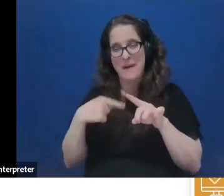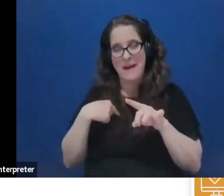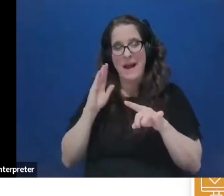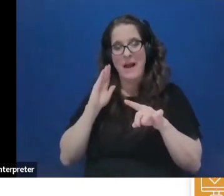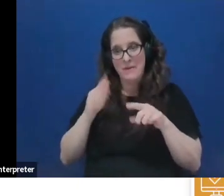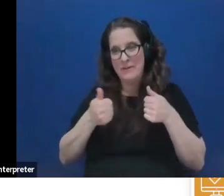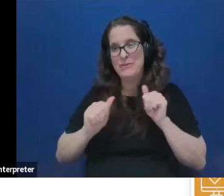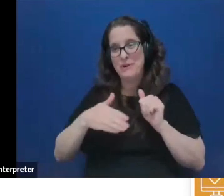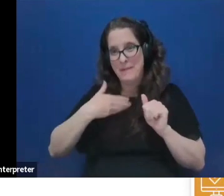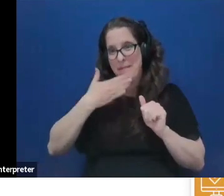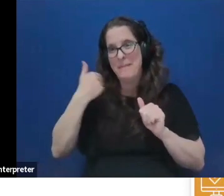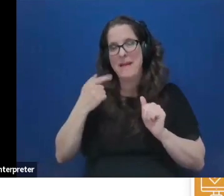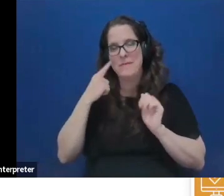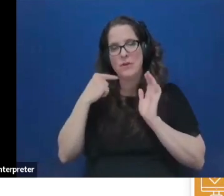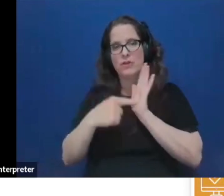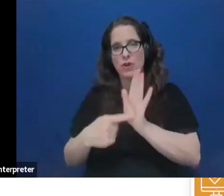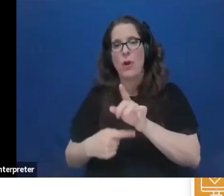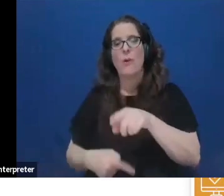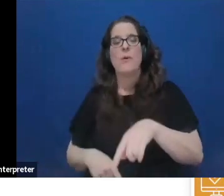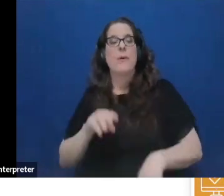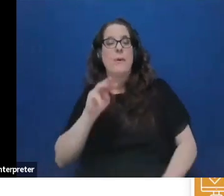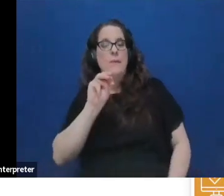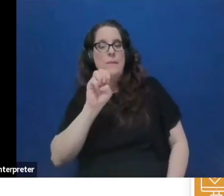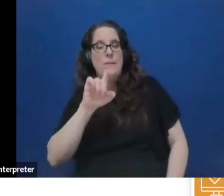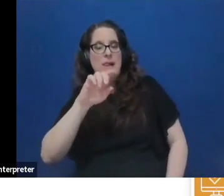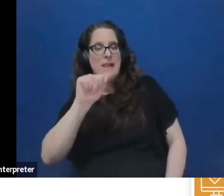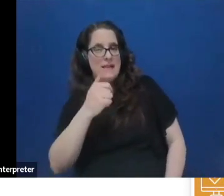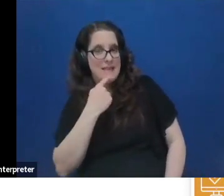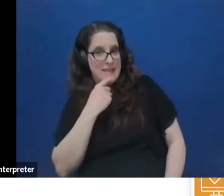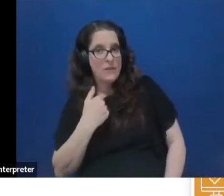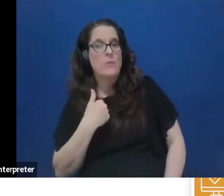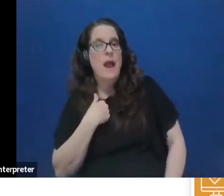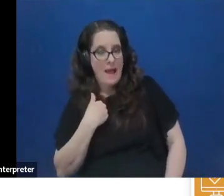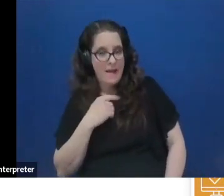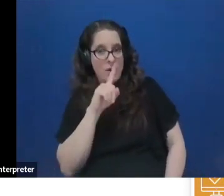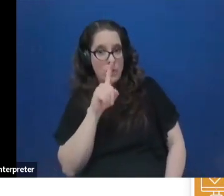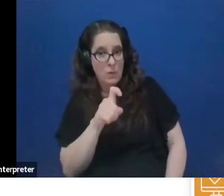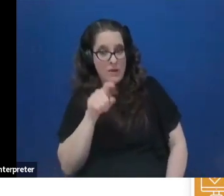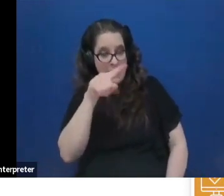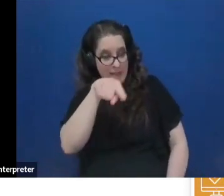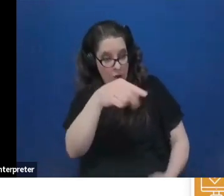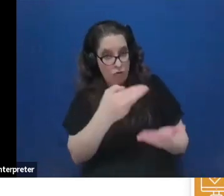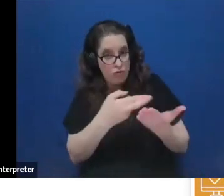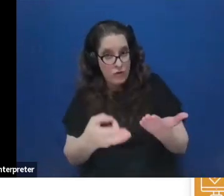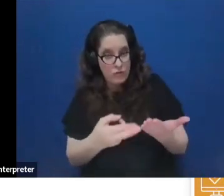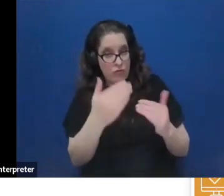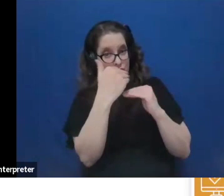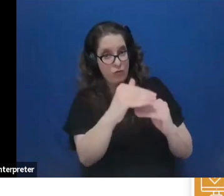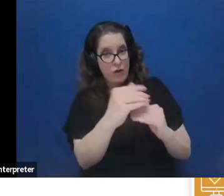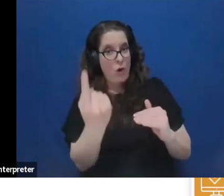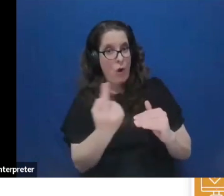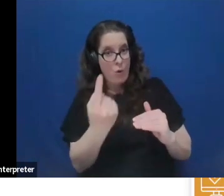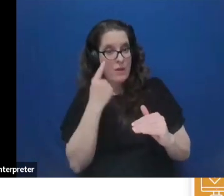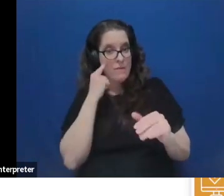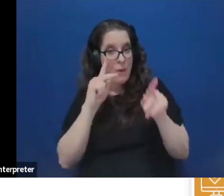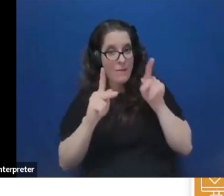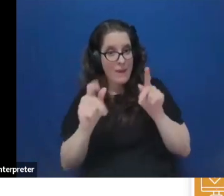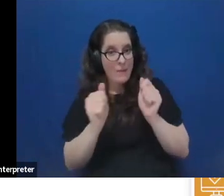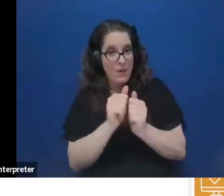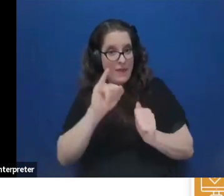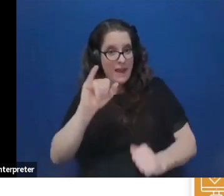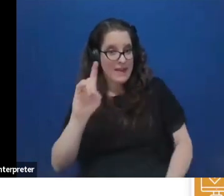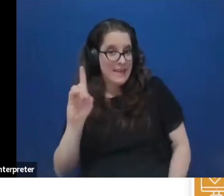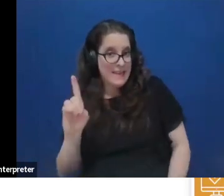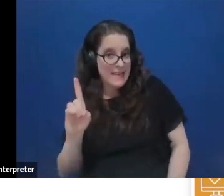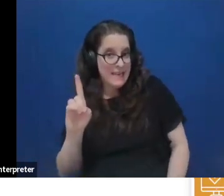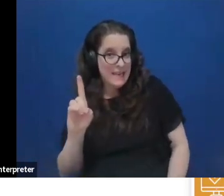that. We do have one question. Yes. Are these resources restricted for IDD populations